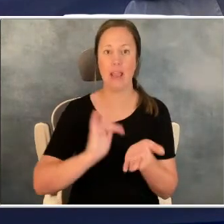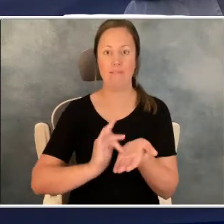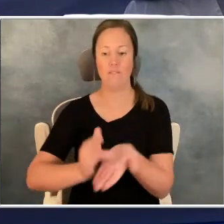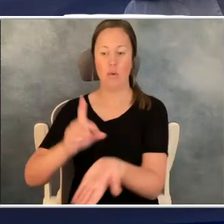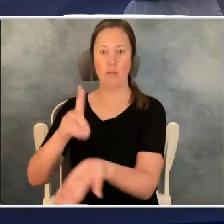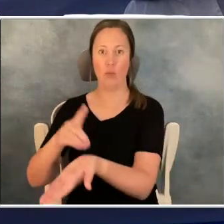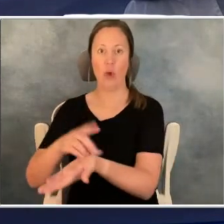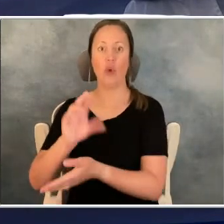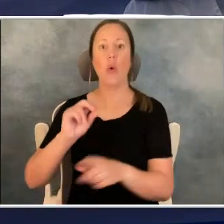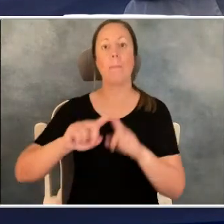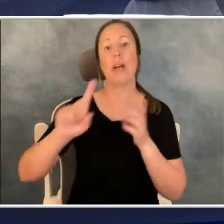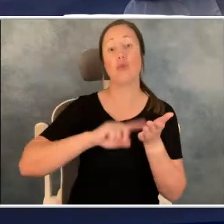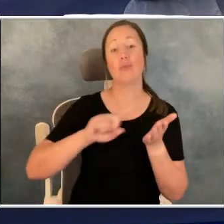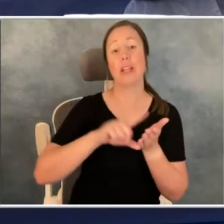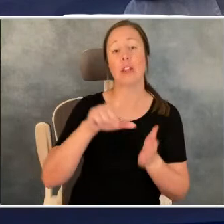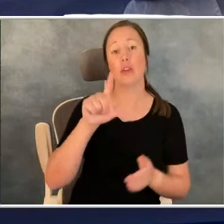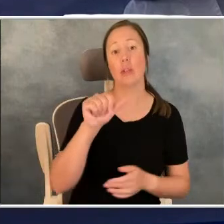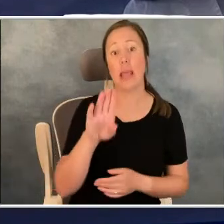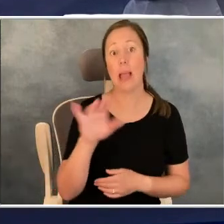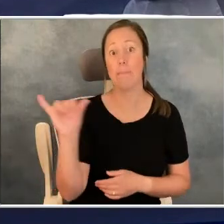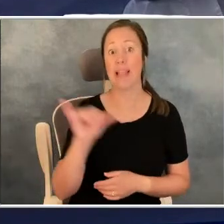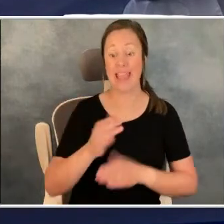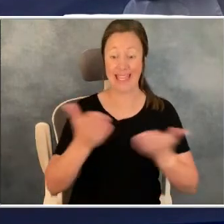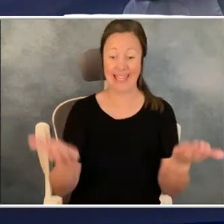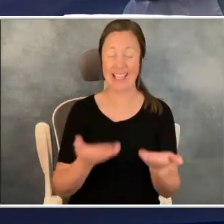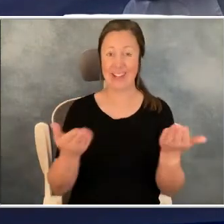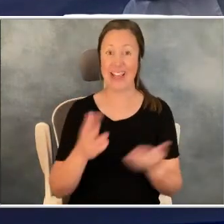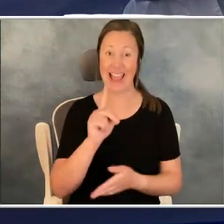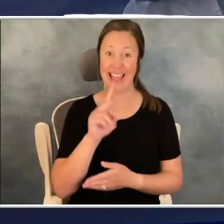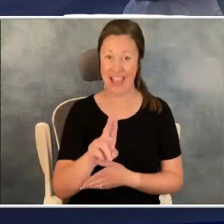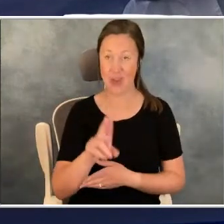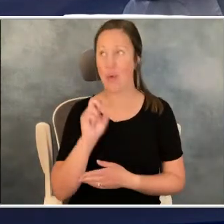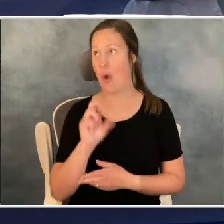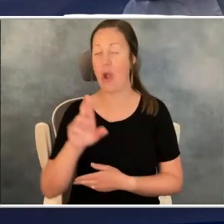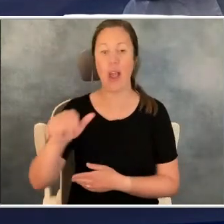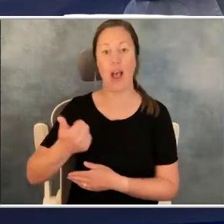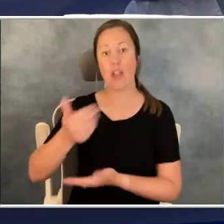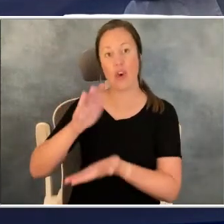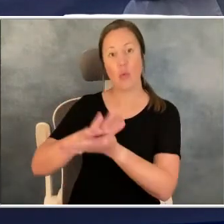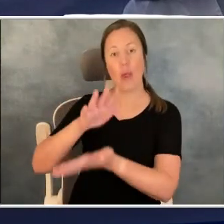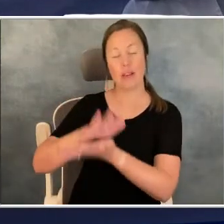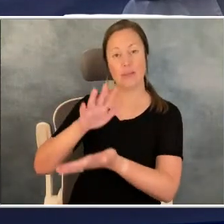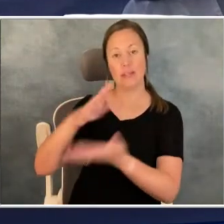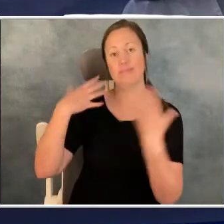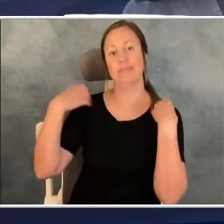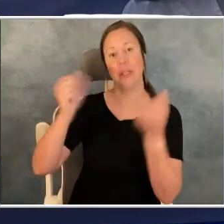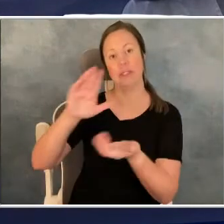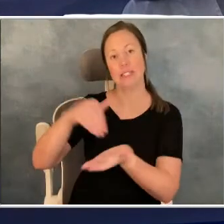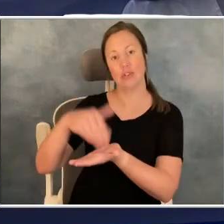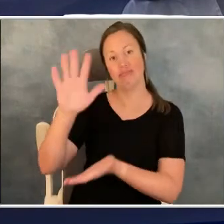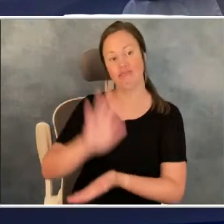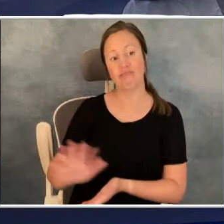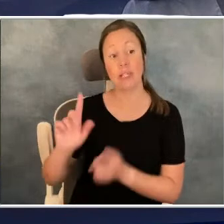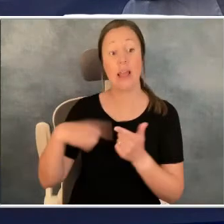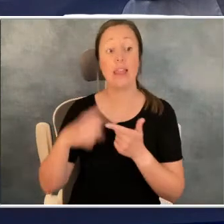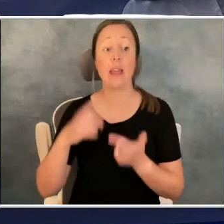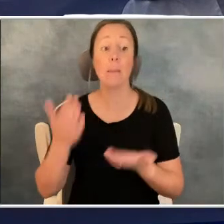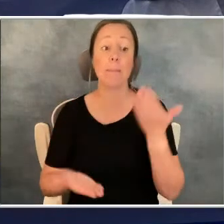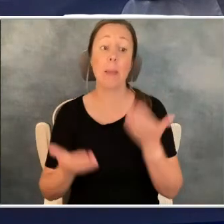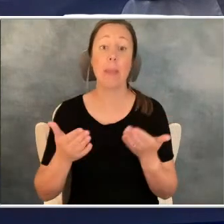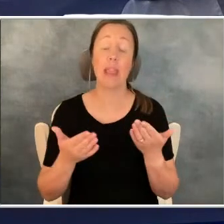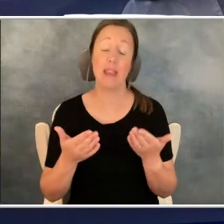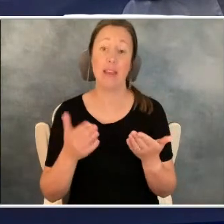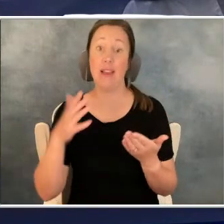like the University of Kansas or in other academic health centers across the country. Then they may be picked up by a startup company, and then the